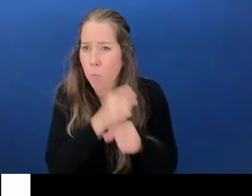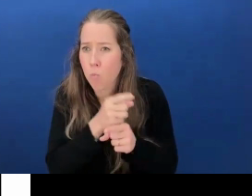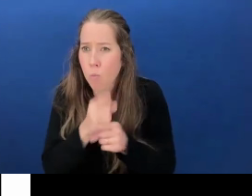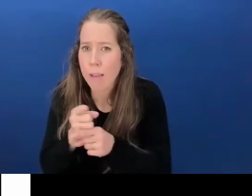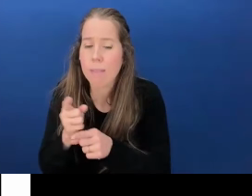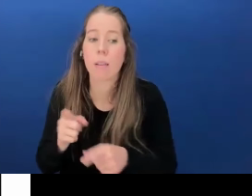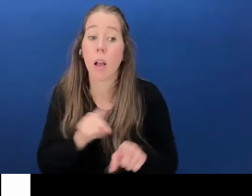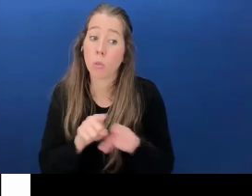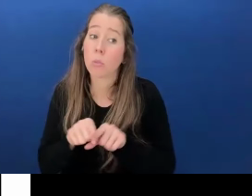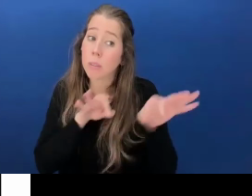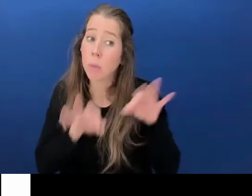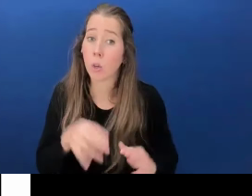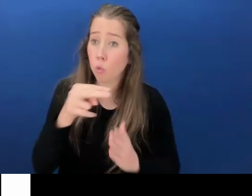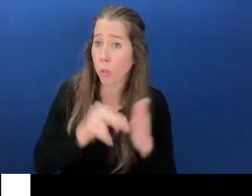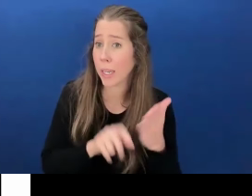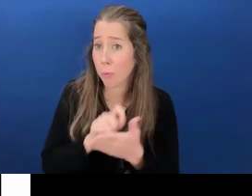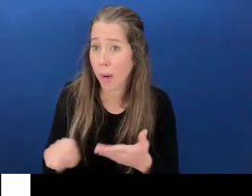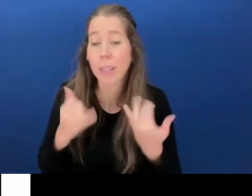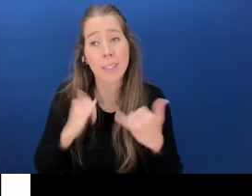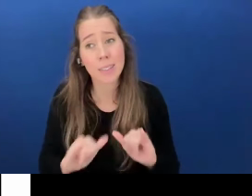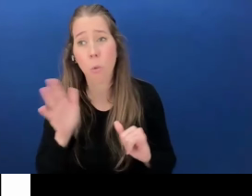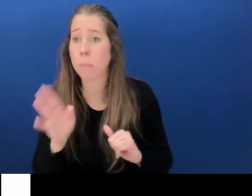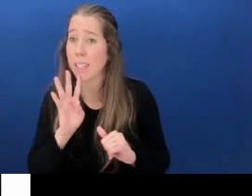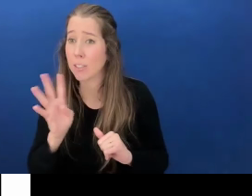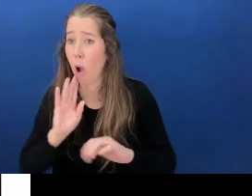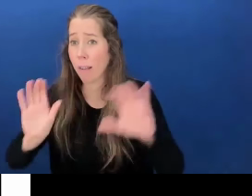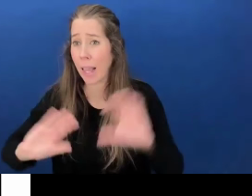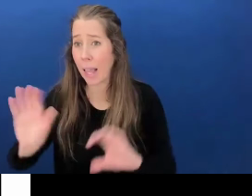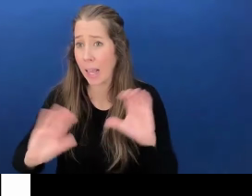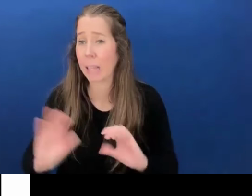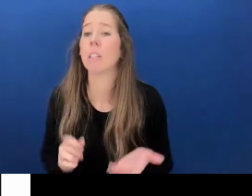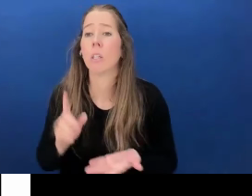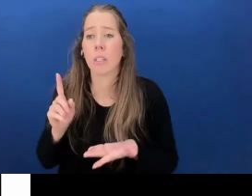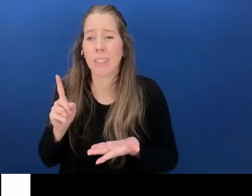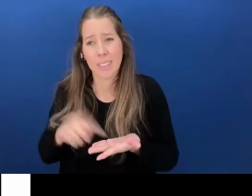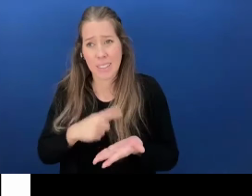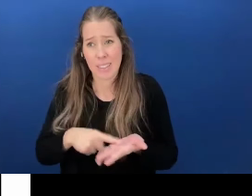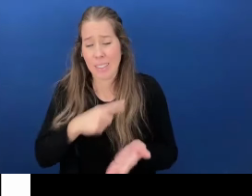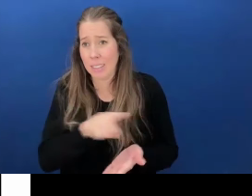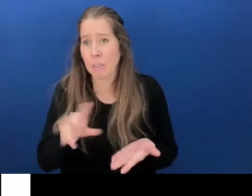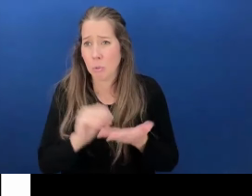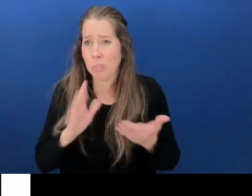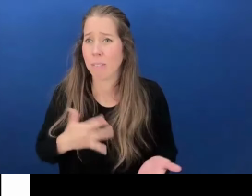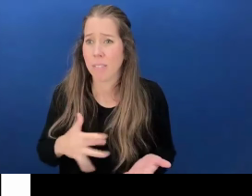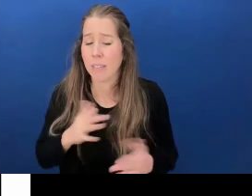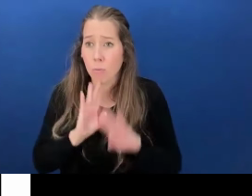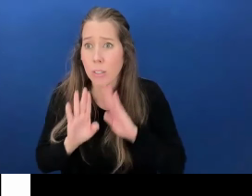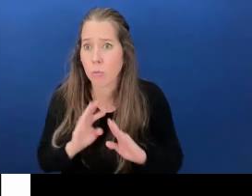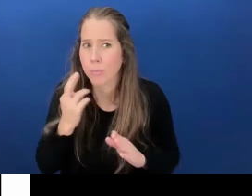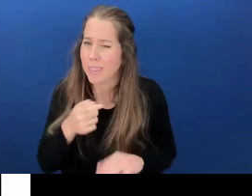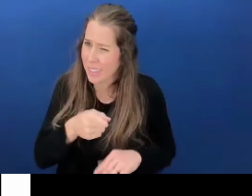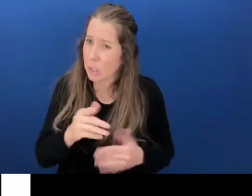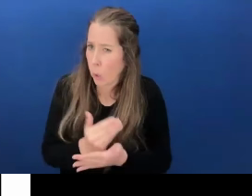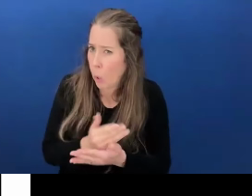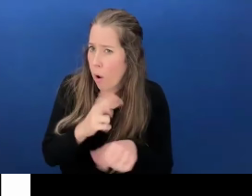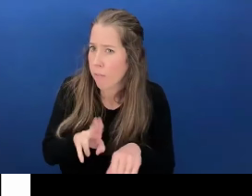reading and writing class, you're still gonna be talking. So sometimes a student will feel a little frustrated because obviously they're new to this. And it's like,